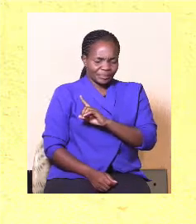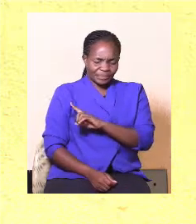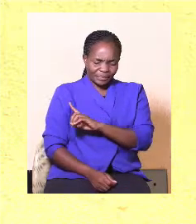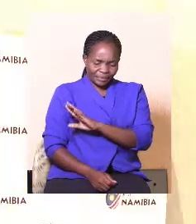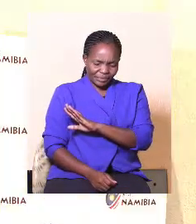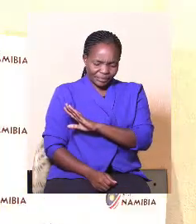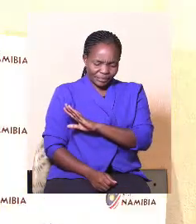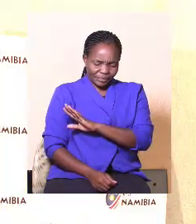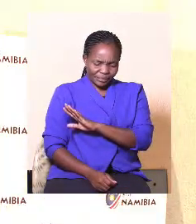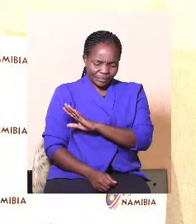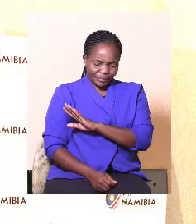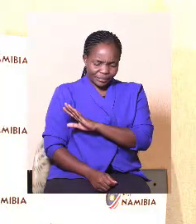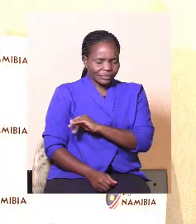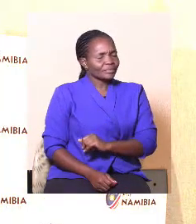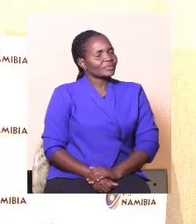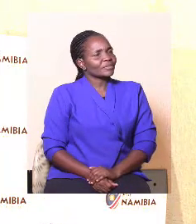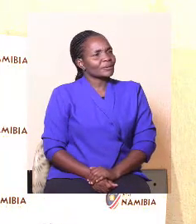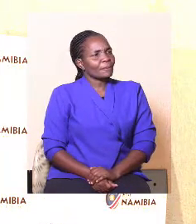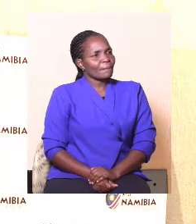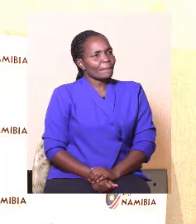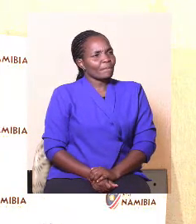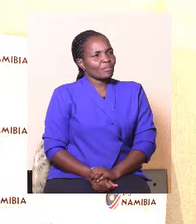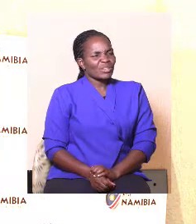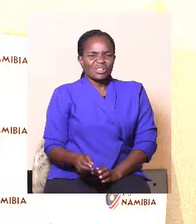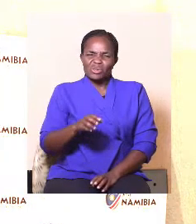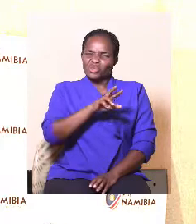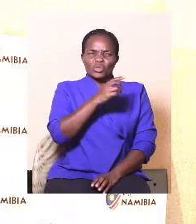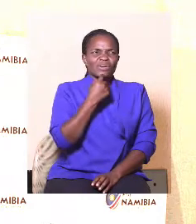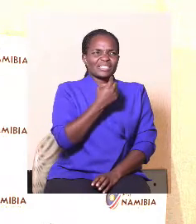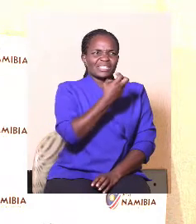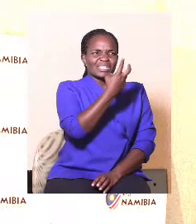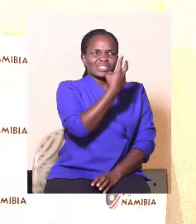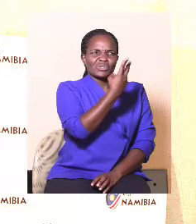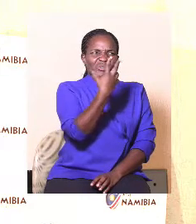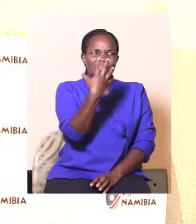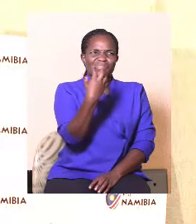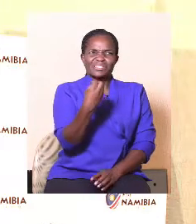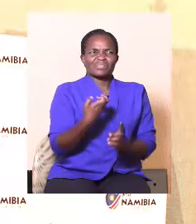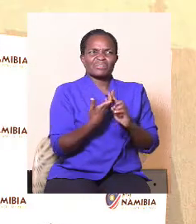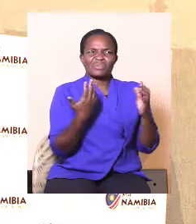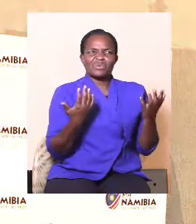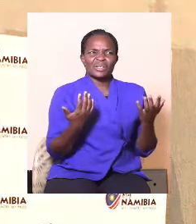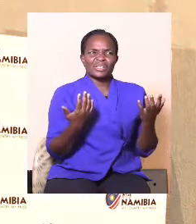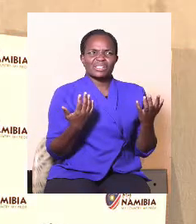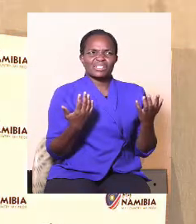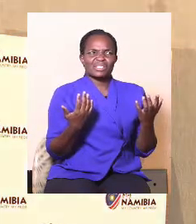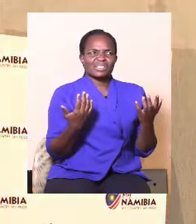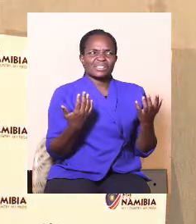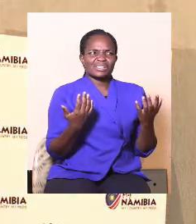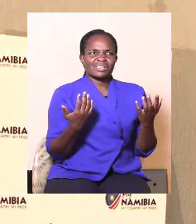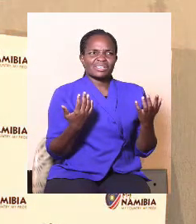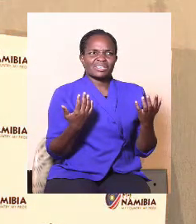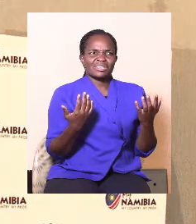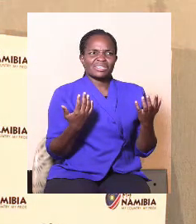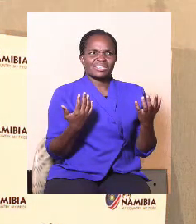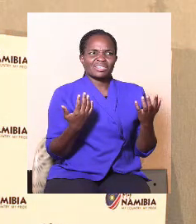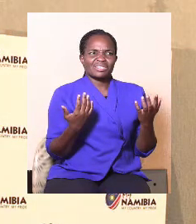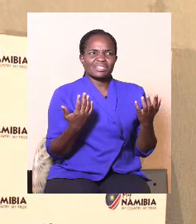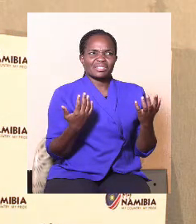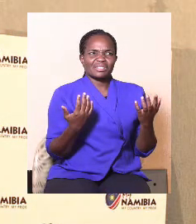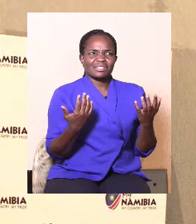it? Erasmus, so you're talking about 250, where you getting get it from? Okay, no, for the emergency grant, you said it's going to cater for those